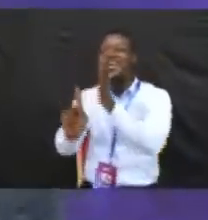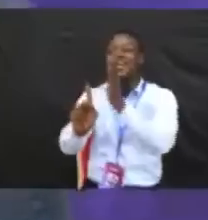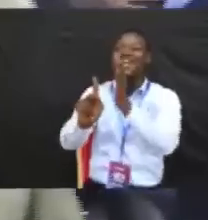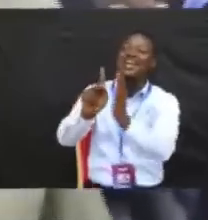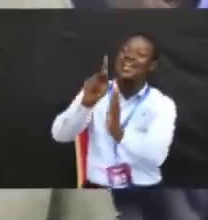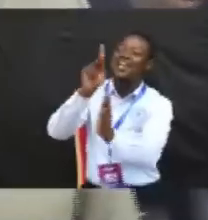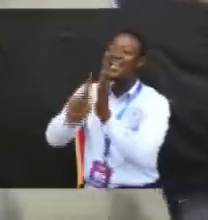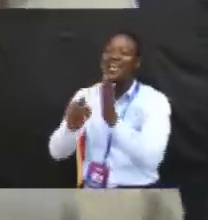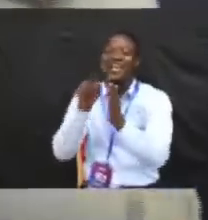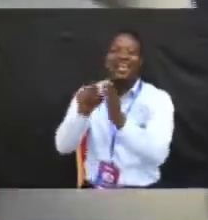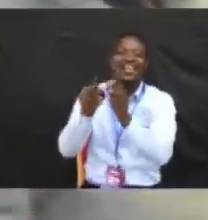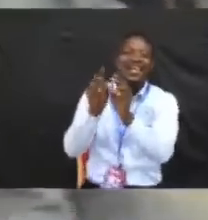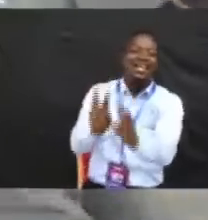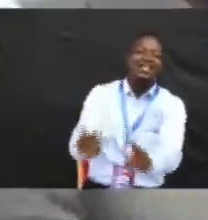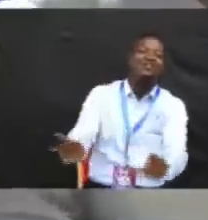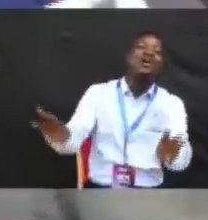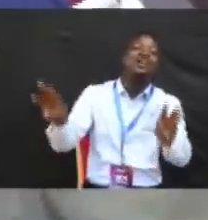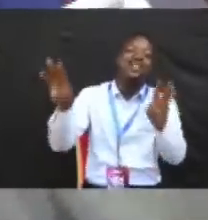was